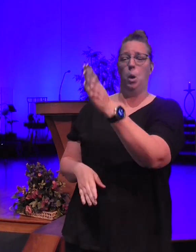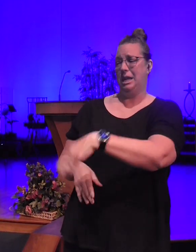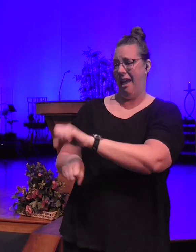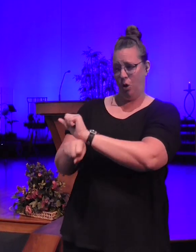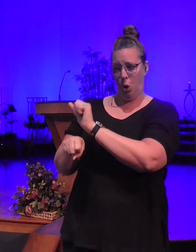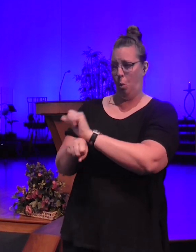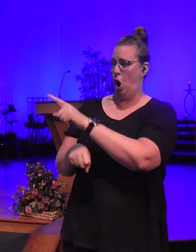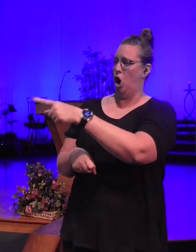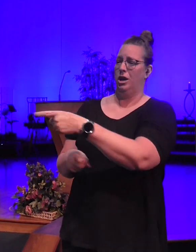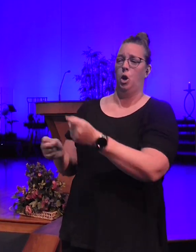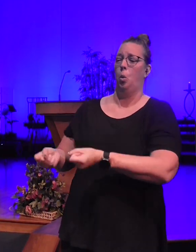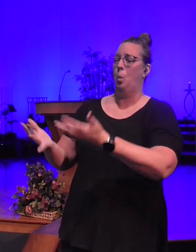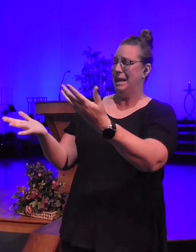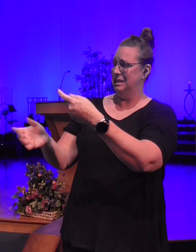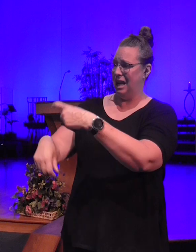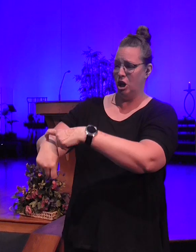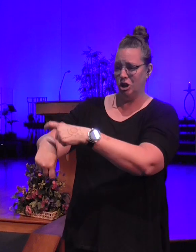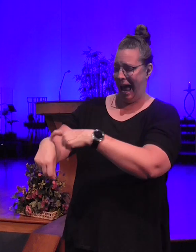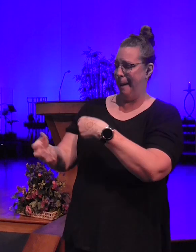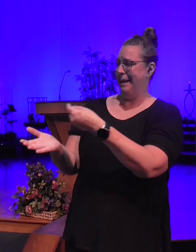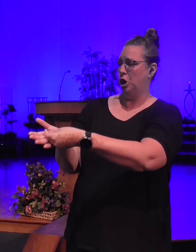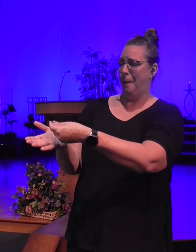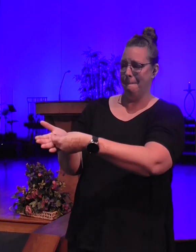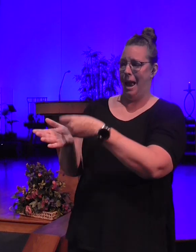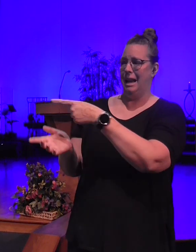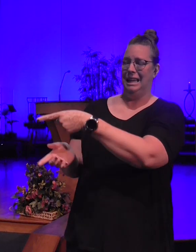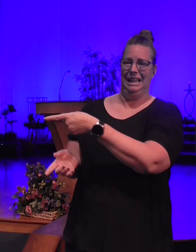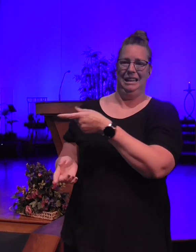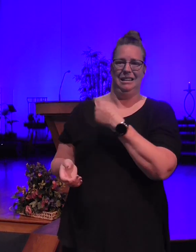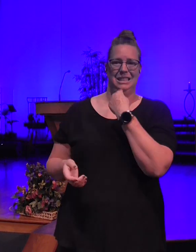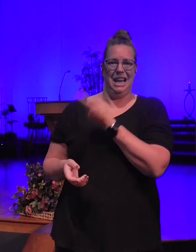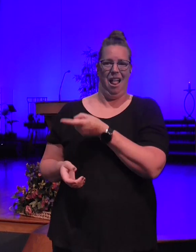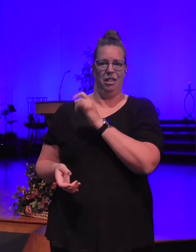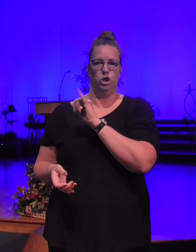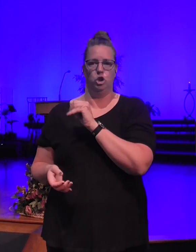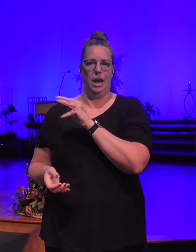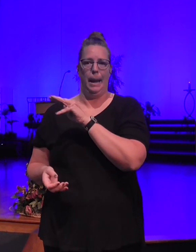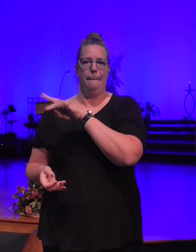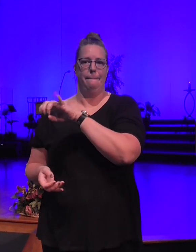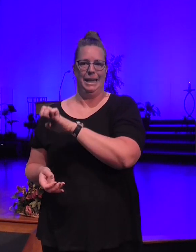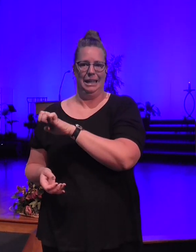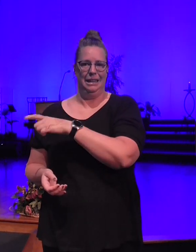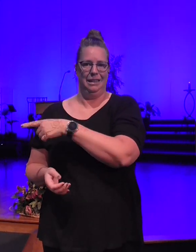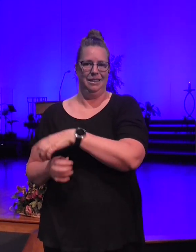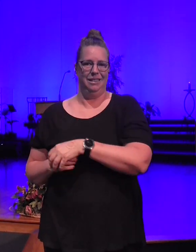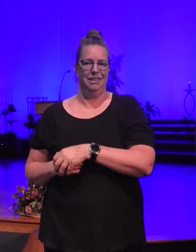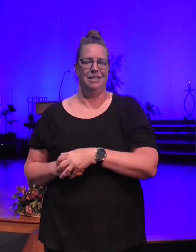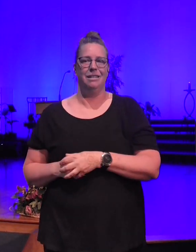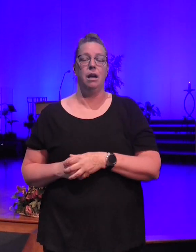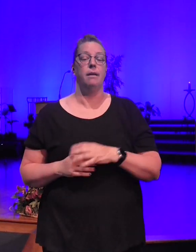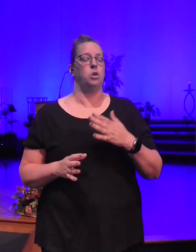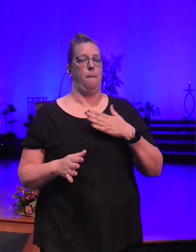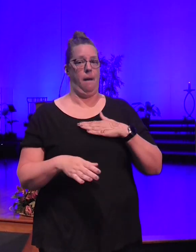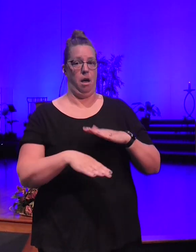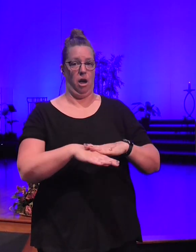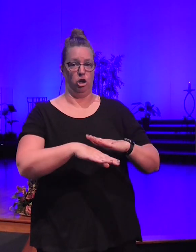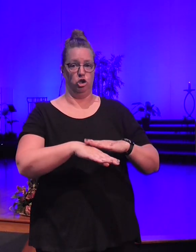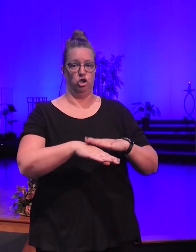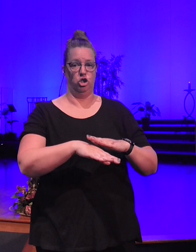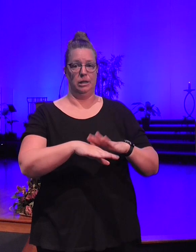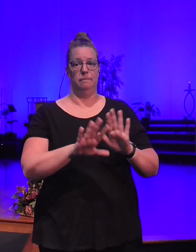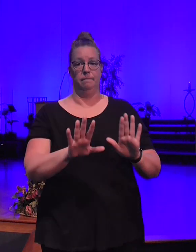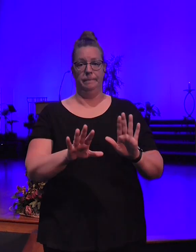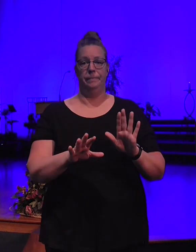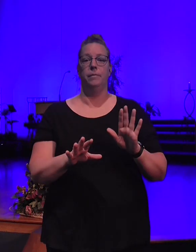That's a waste of your money, your time." So my caution to you is to tell